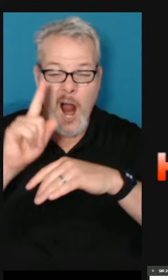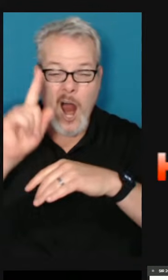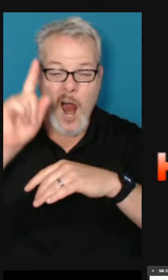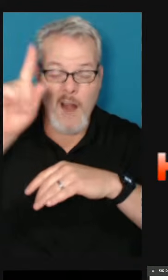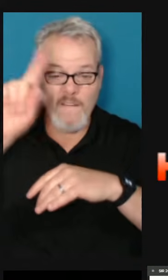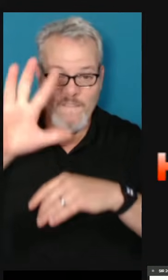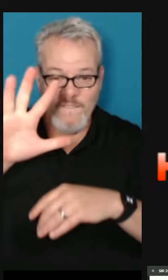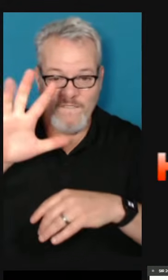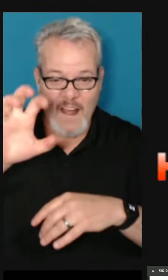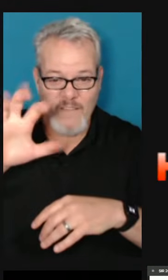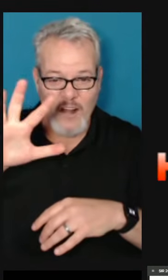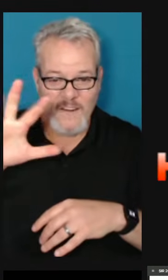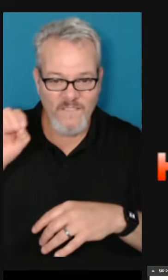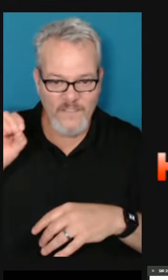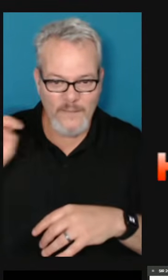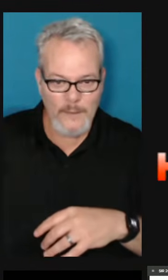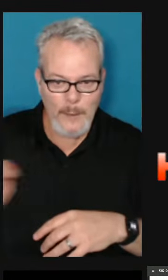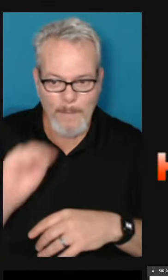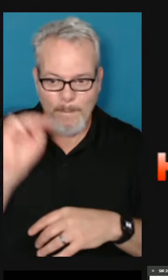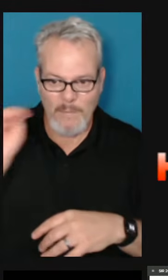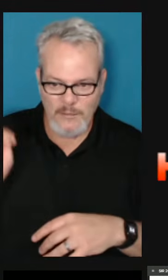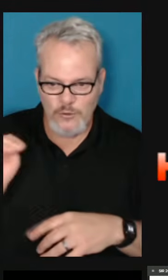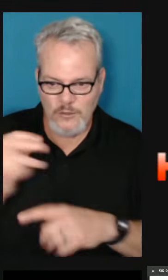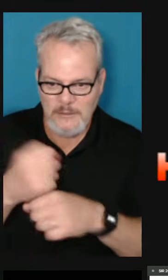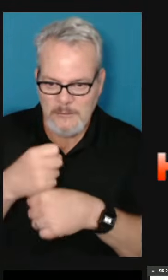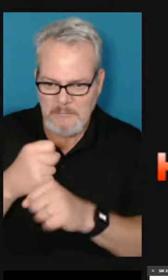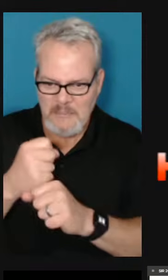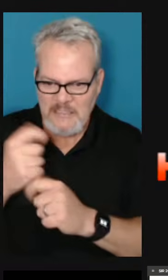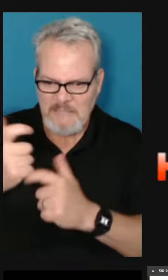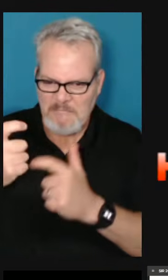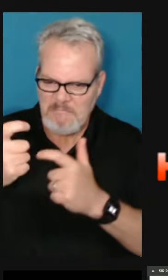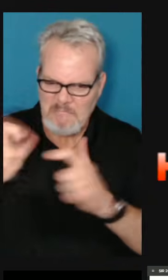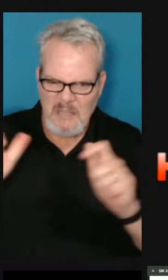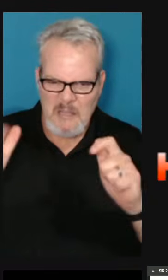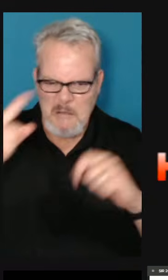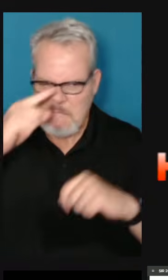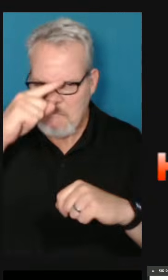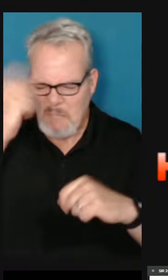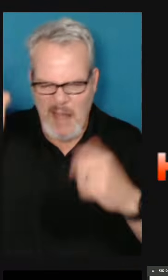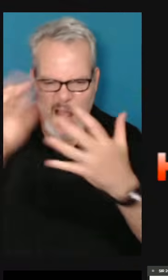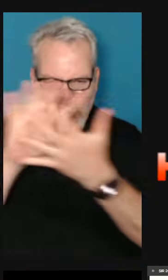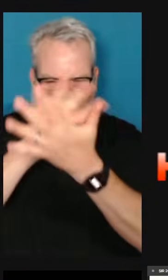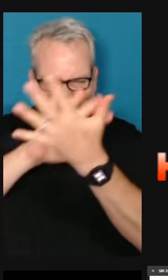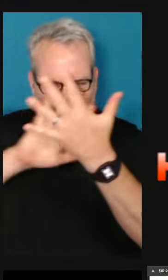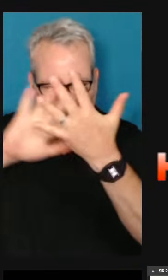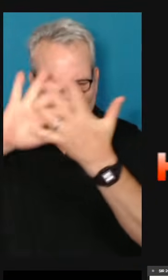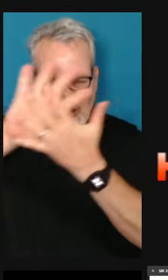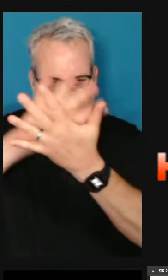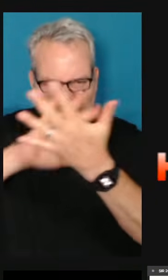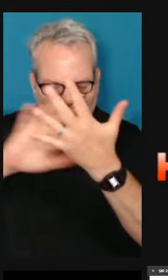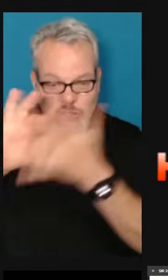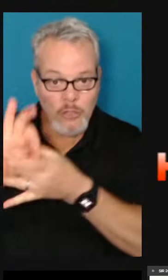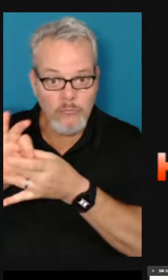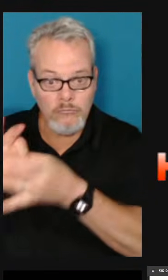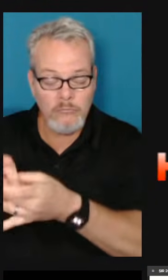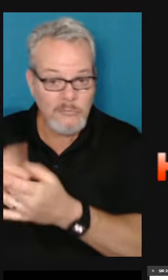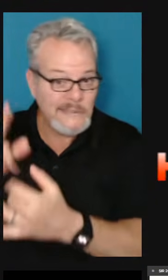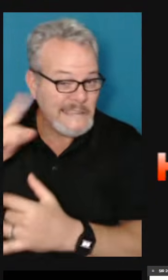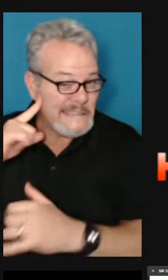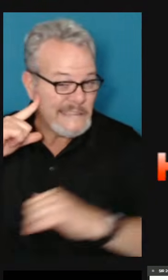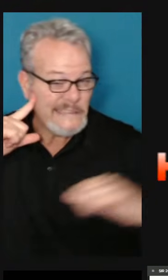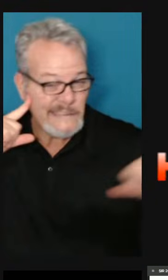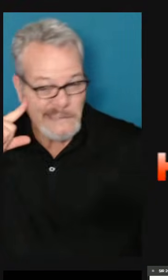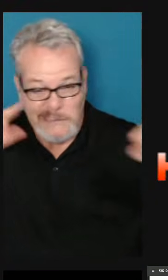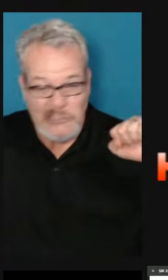enormous black Tephra columns, accompanied by a loud hissing noise, and followed by a